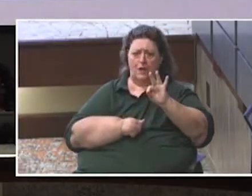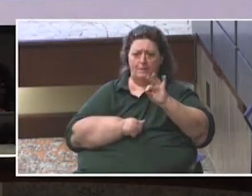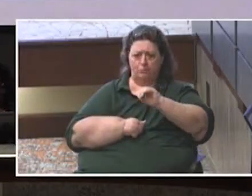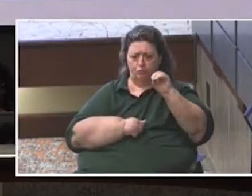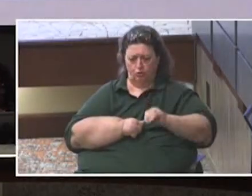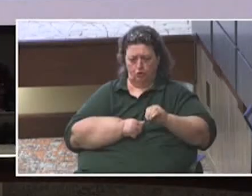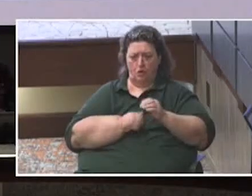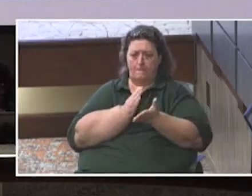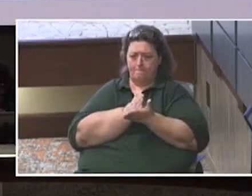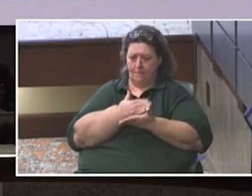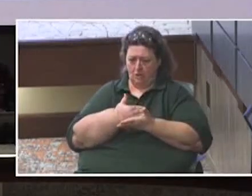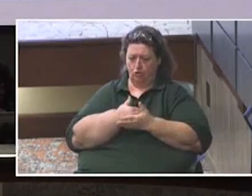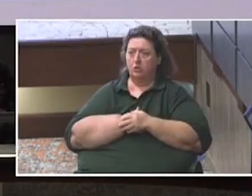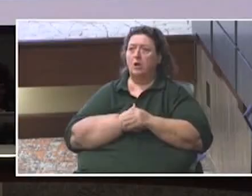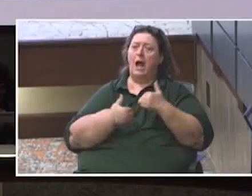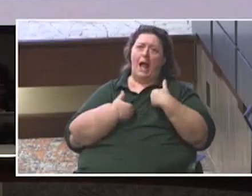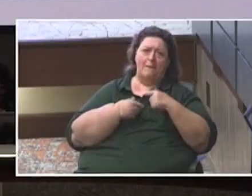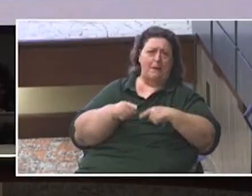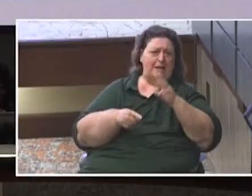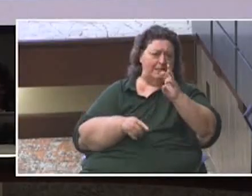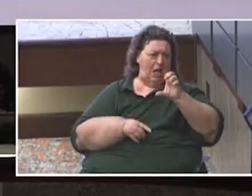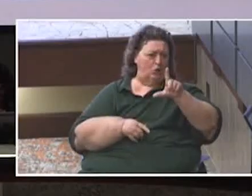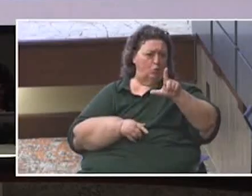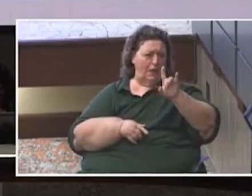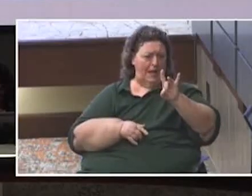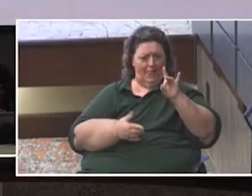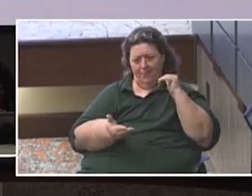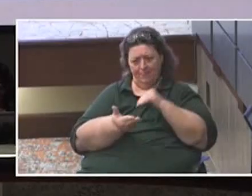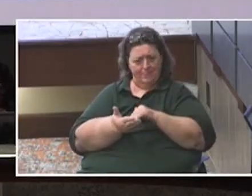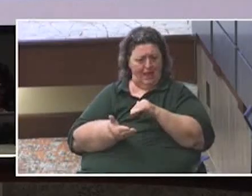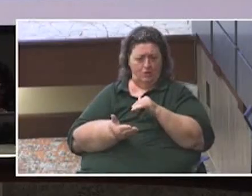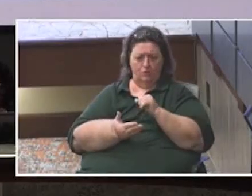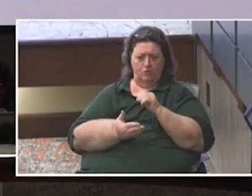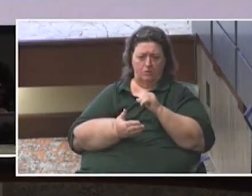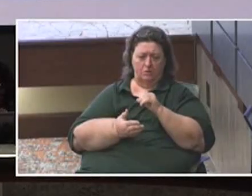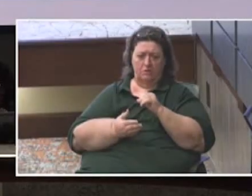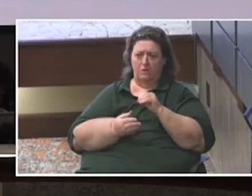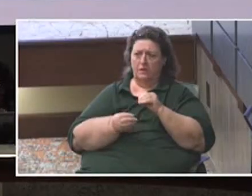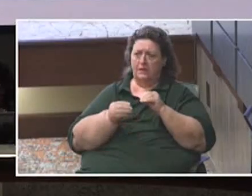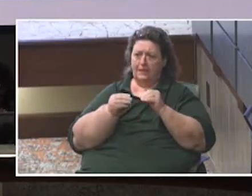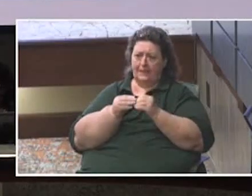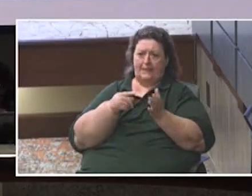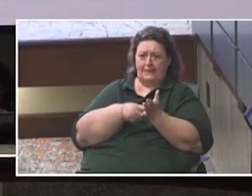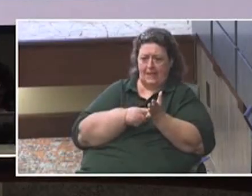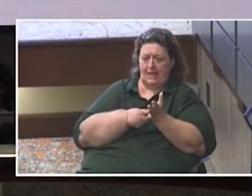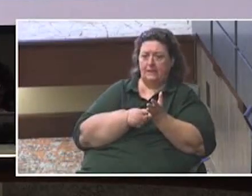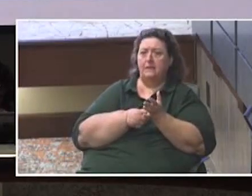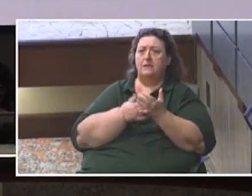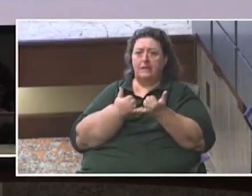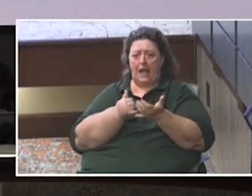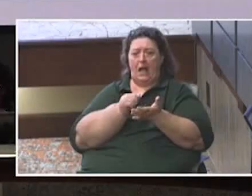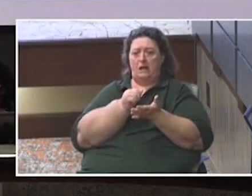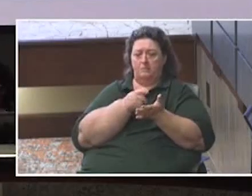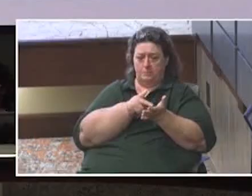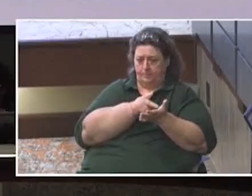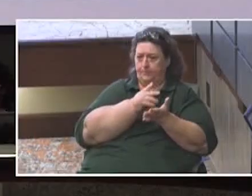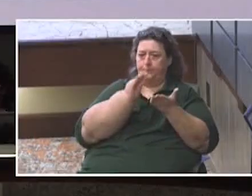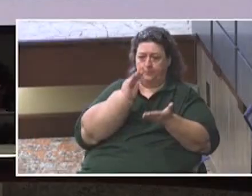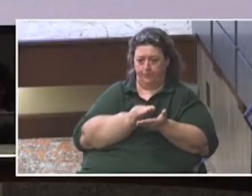39% of budget. We've got about $628,000 in encumbrances. So We remove those encumbrances, we're